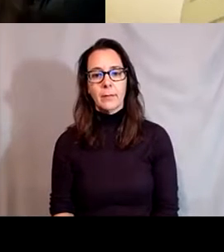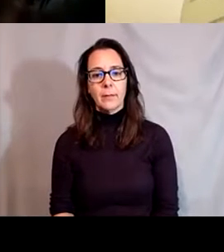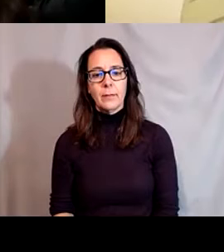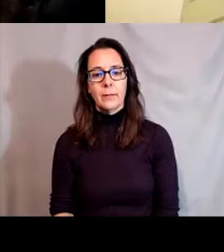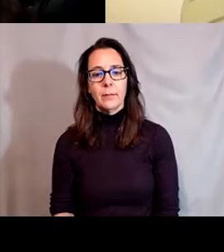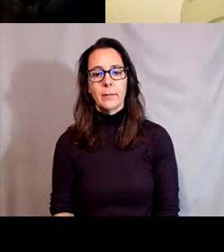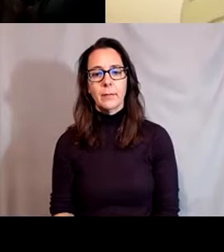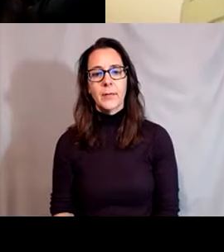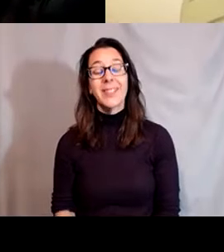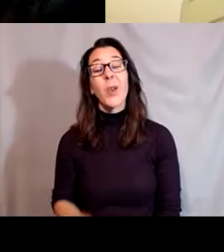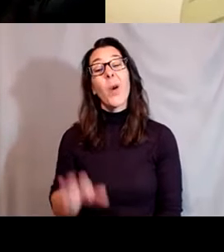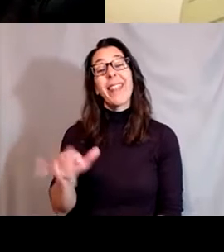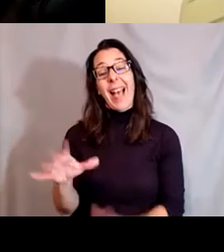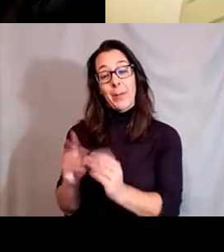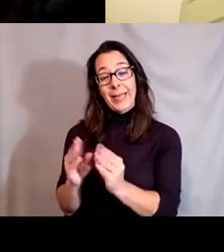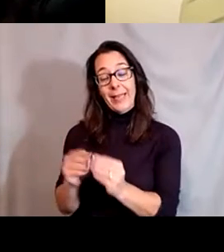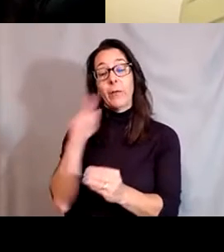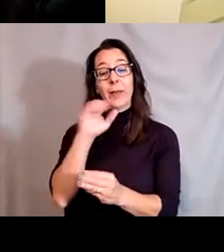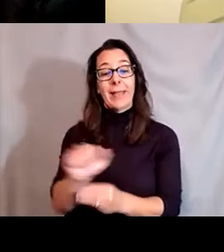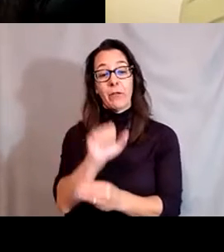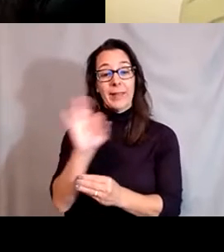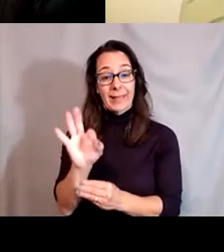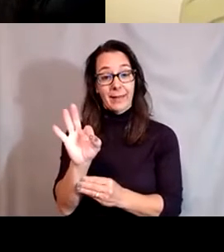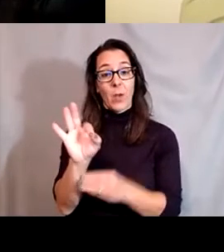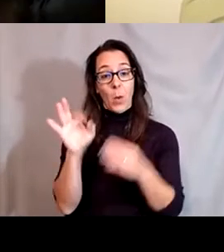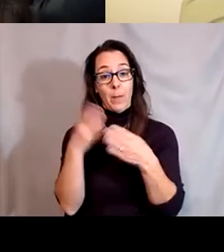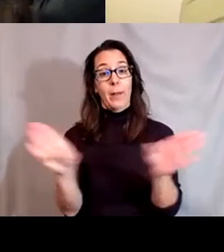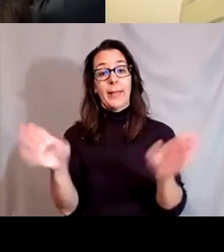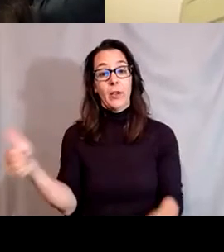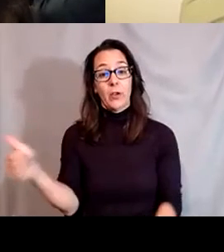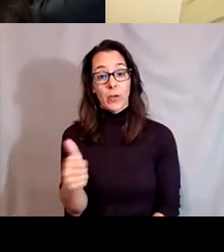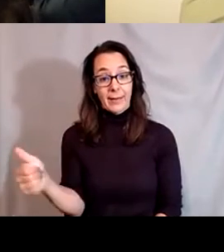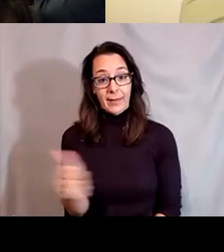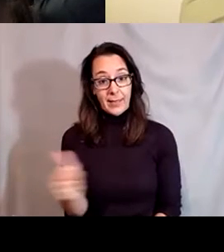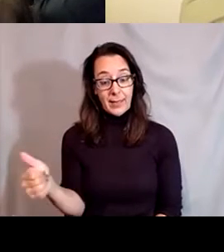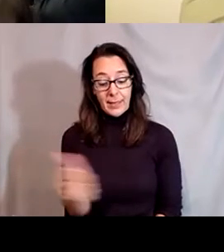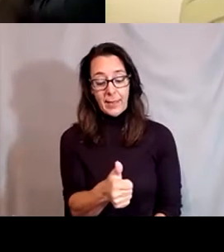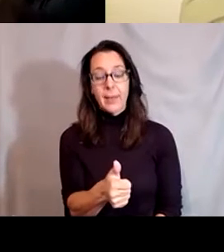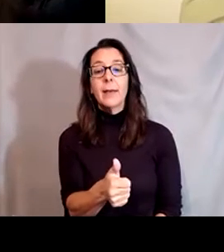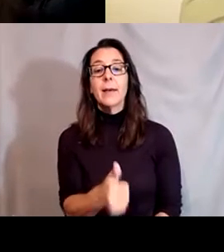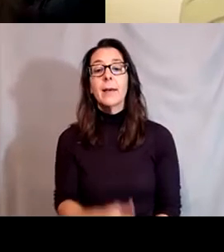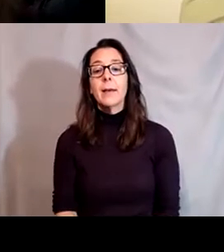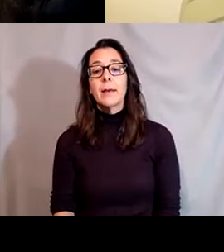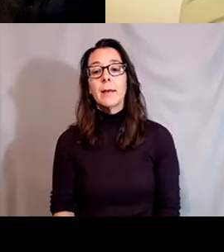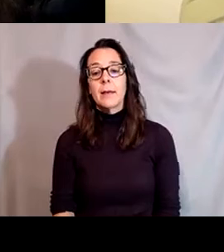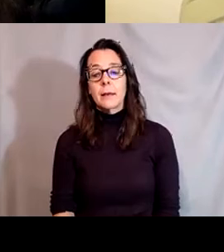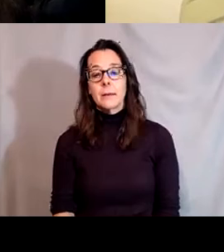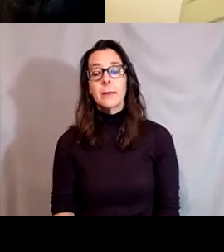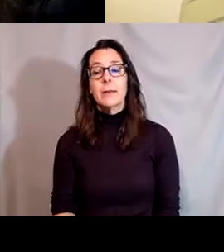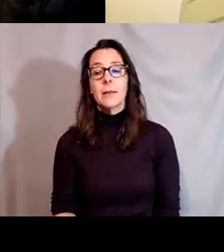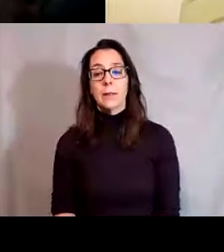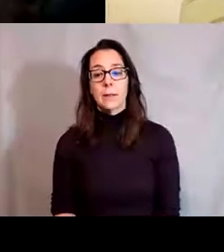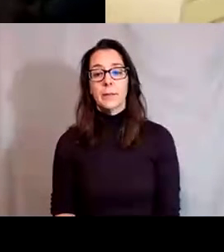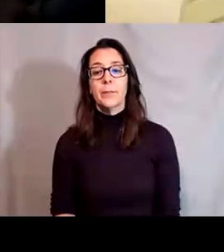Transit. For San Francisco Public Transit. And they wanted to array with some of